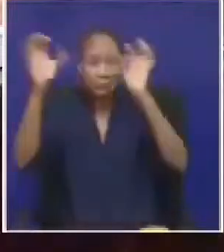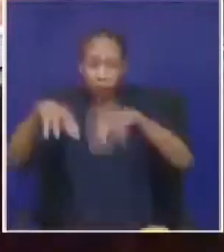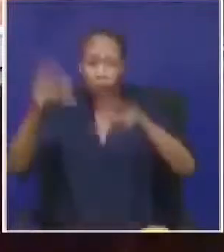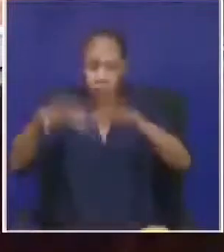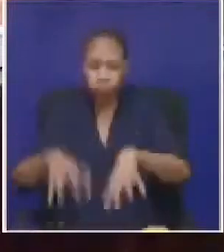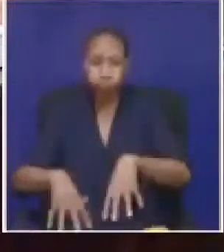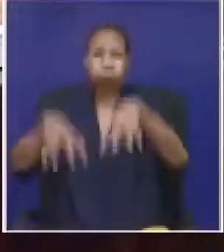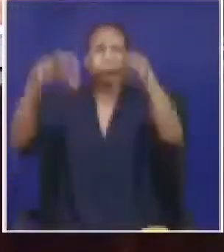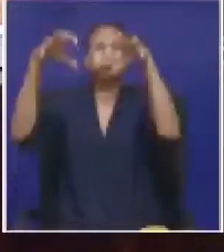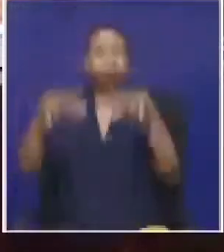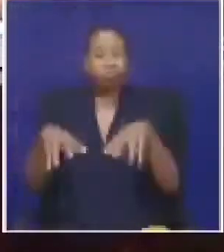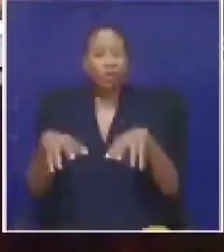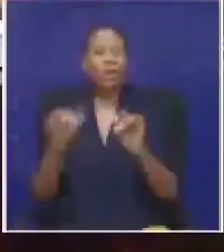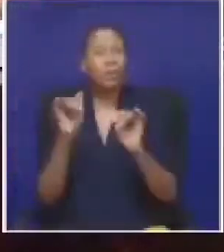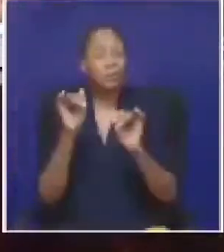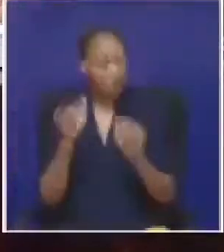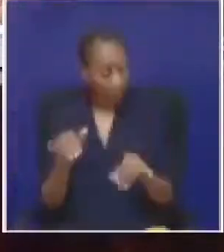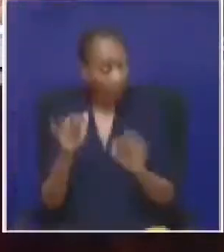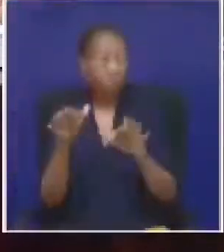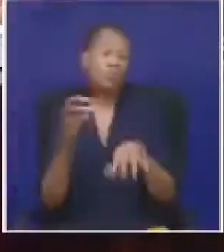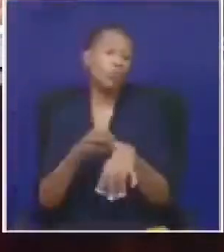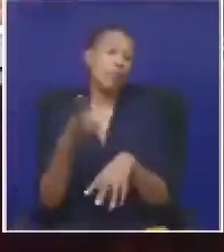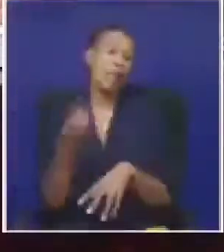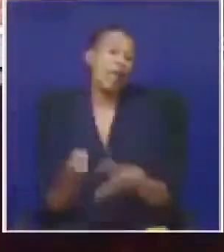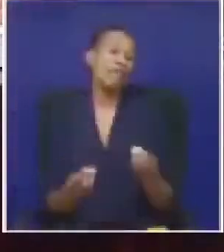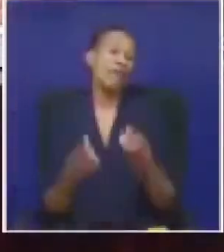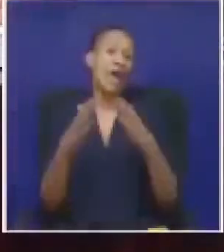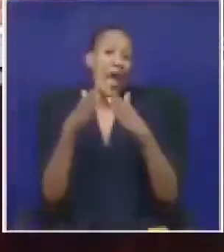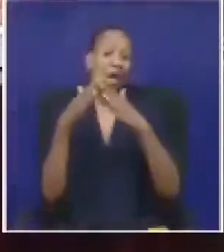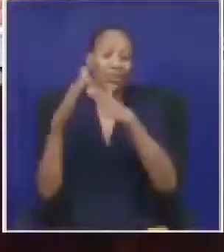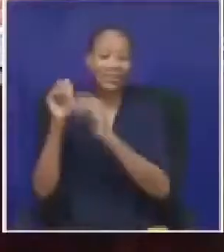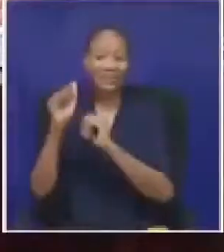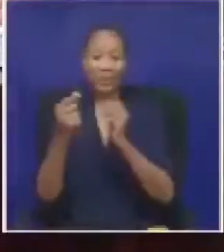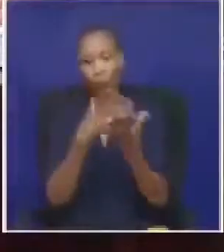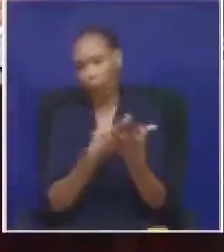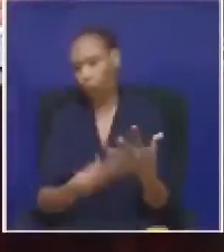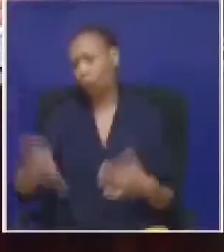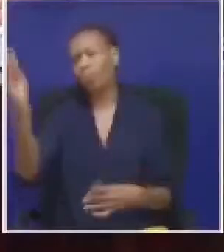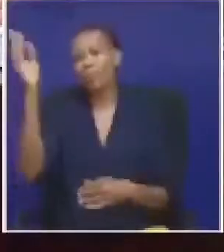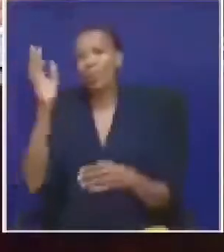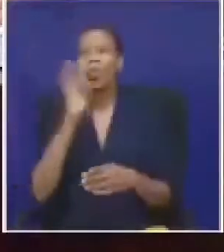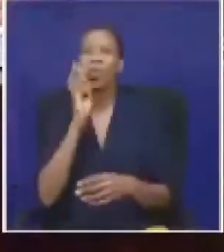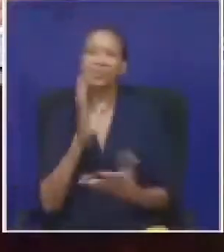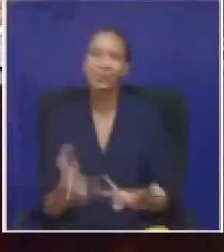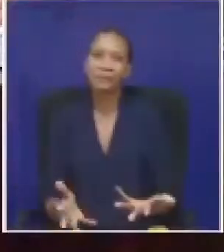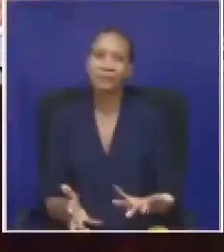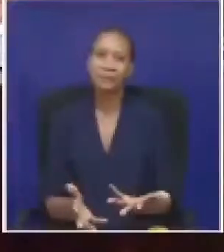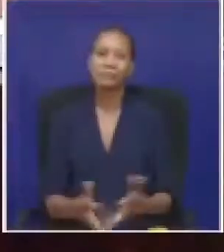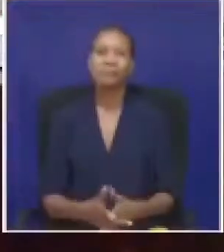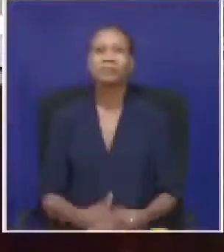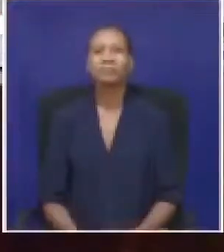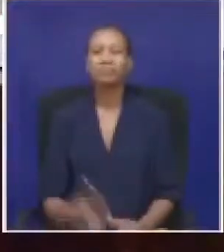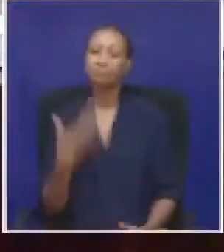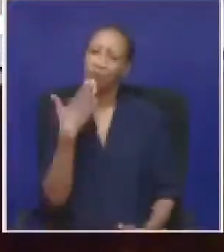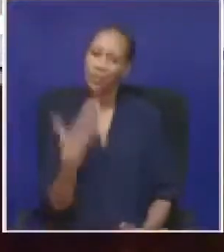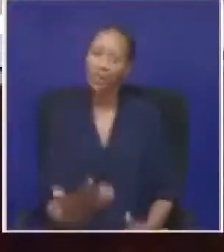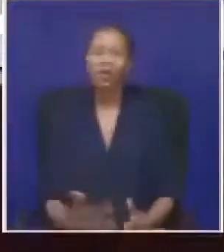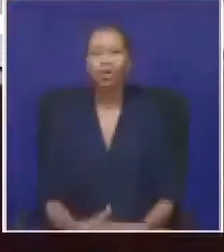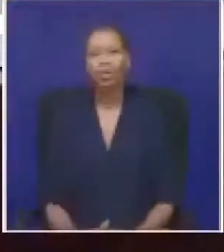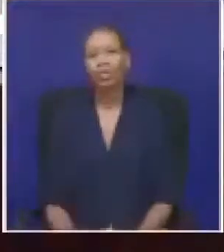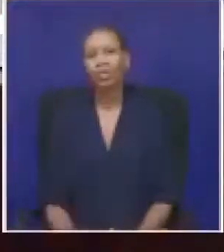the rapid land release program will deal with that challenge, and it is happening as we speak. Thank you very